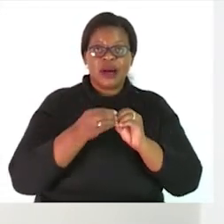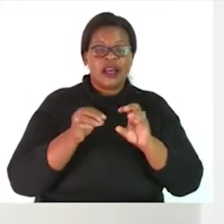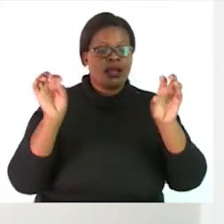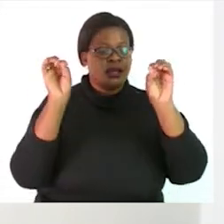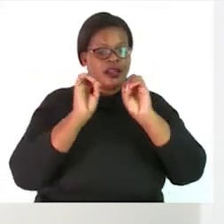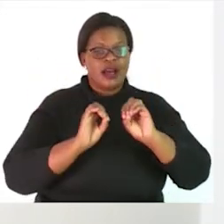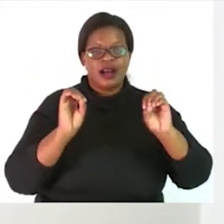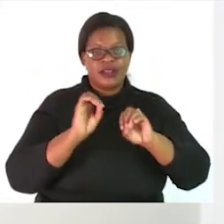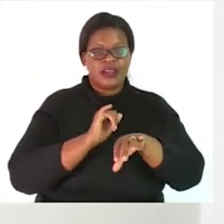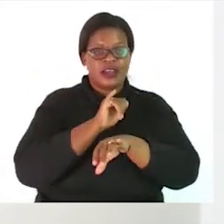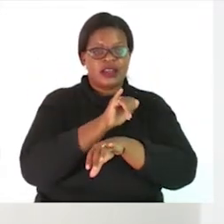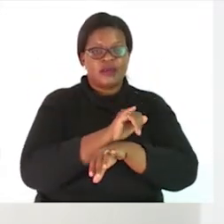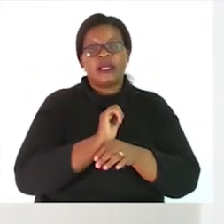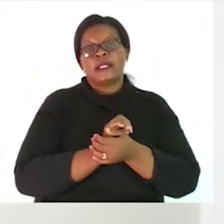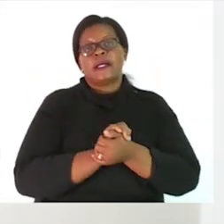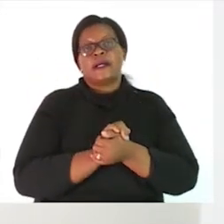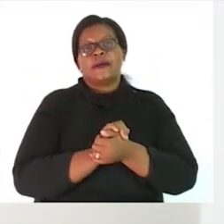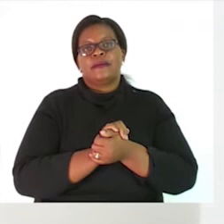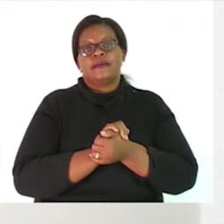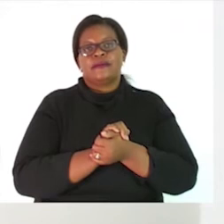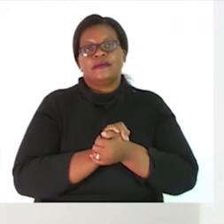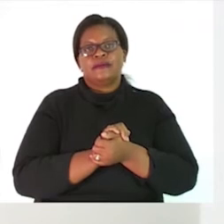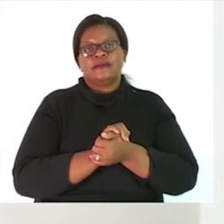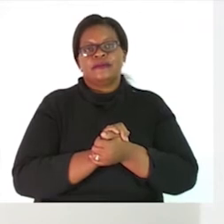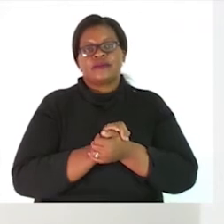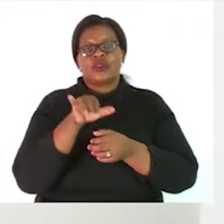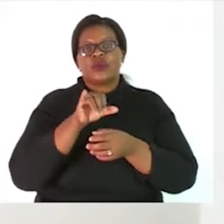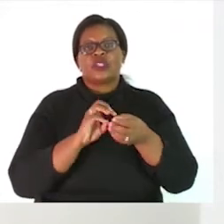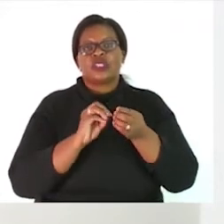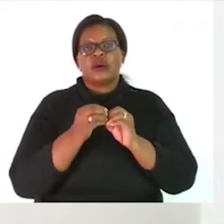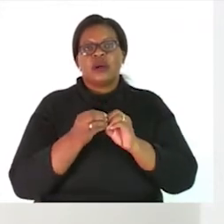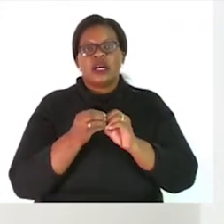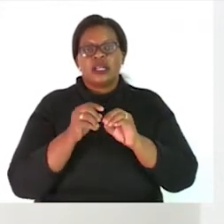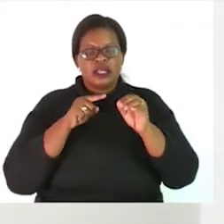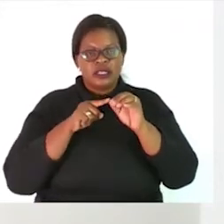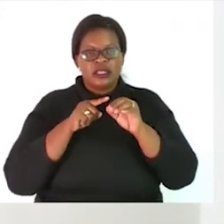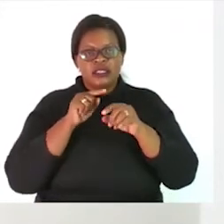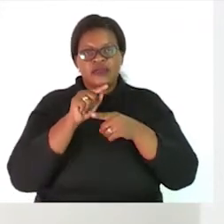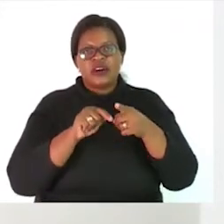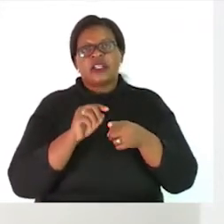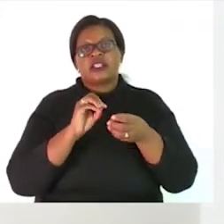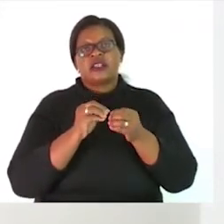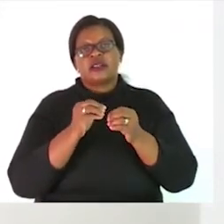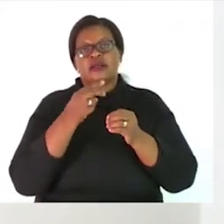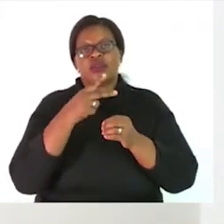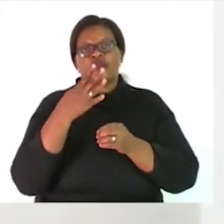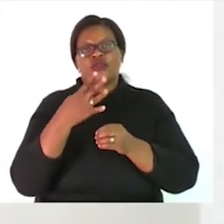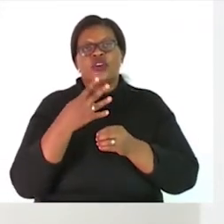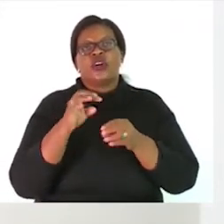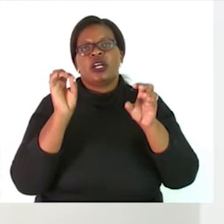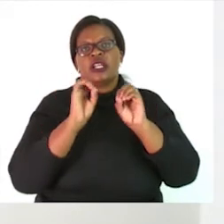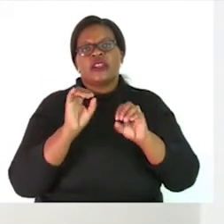a remainder. Which number can divide into 24 without a remainder? 1,